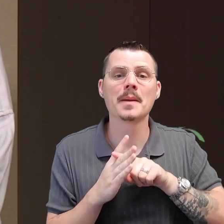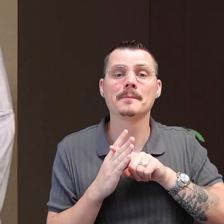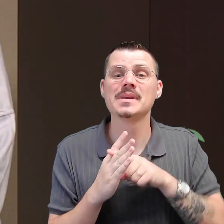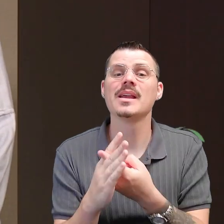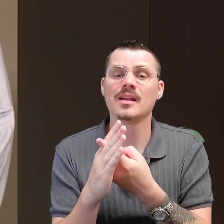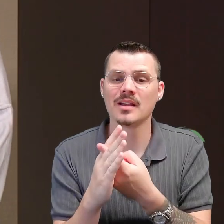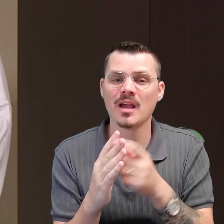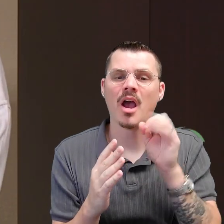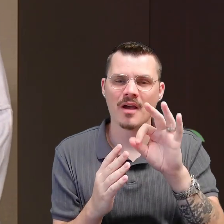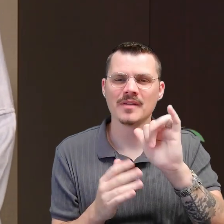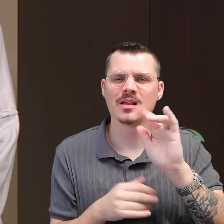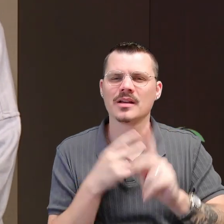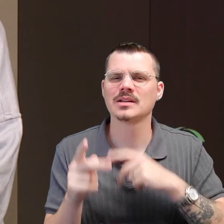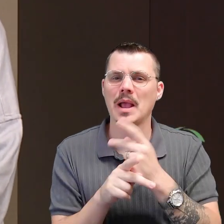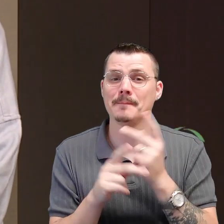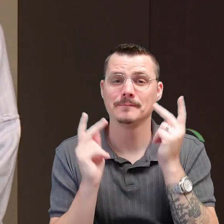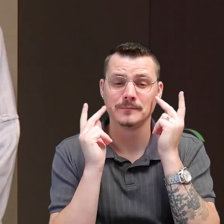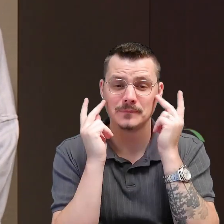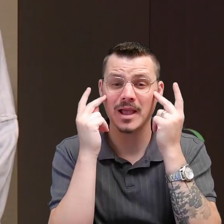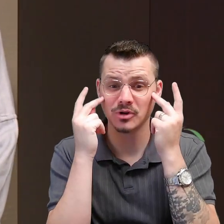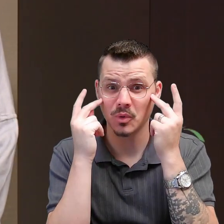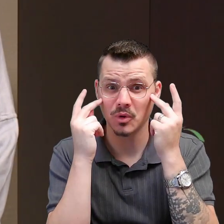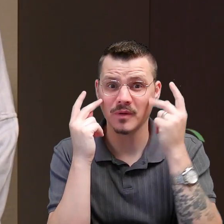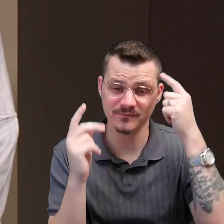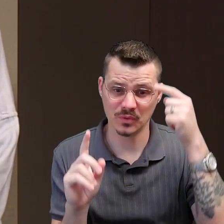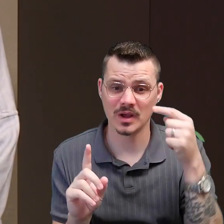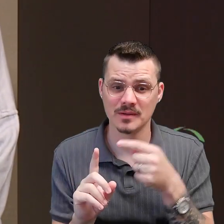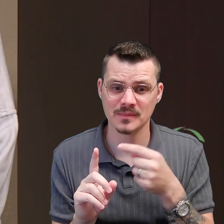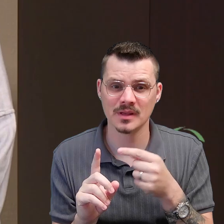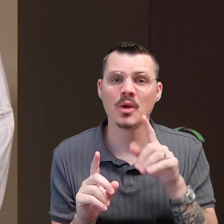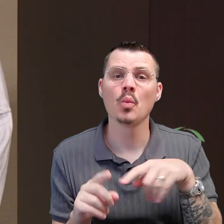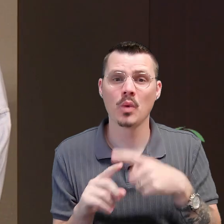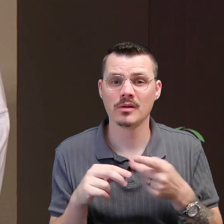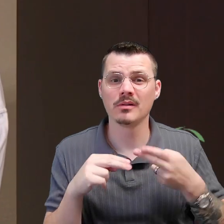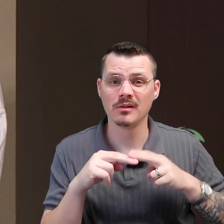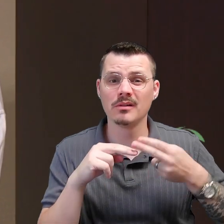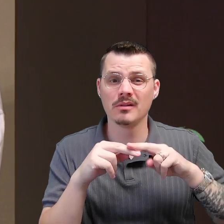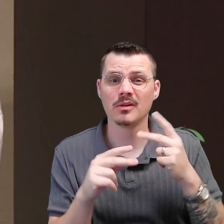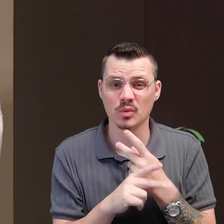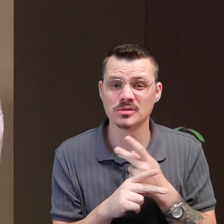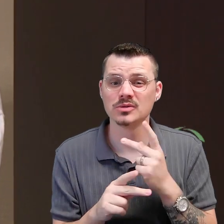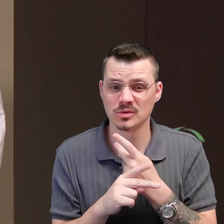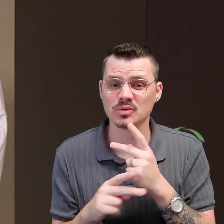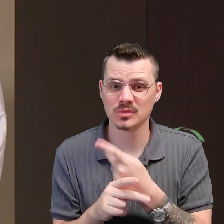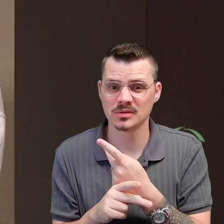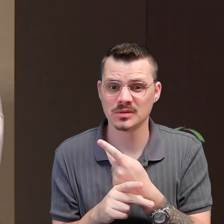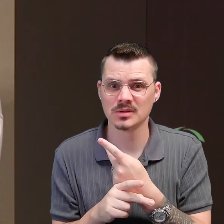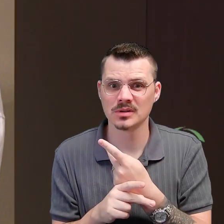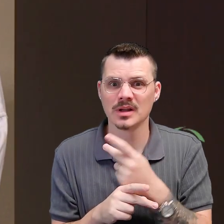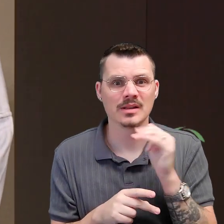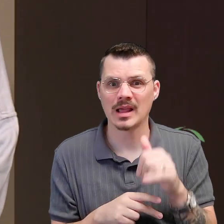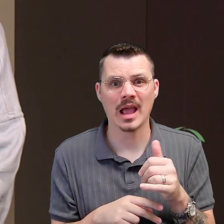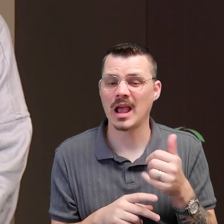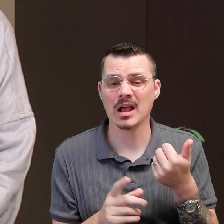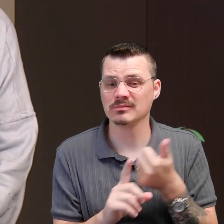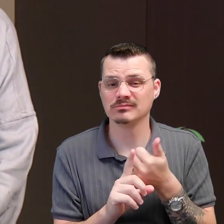beginning of the type of paranoia for him that, as it gets worse and worse, makes it so